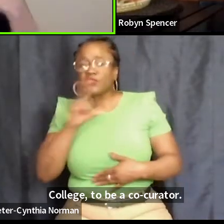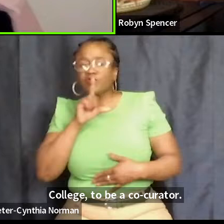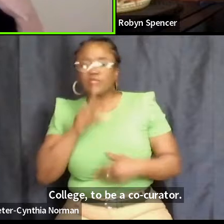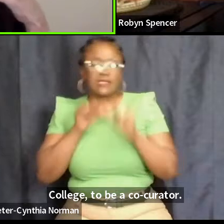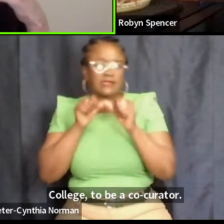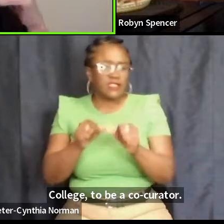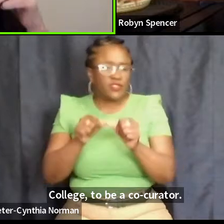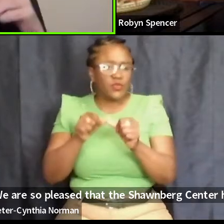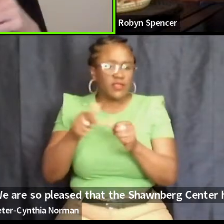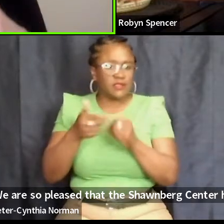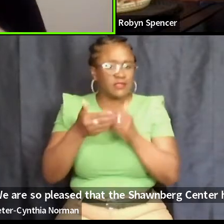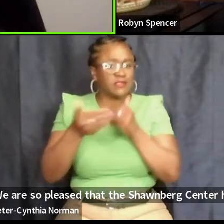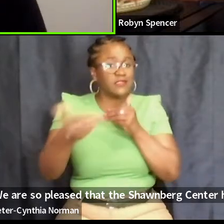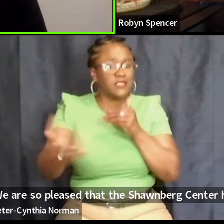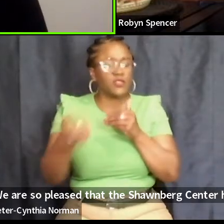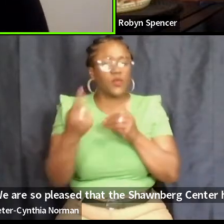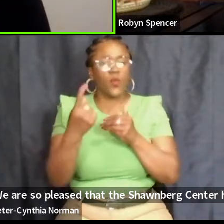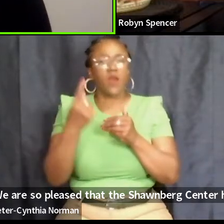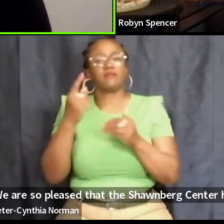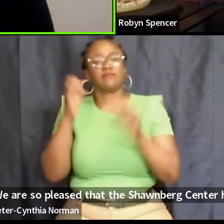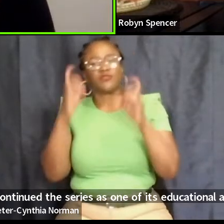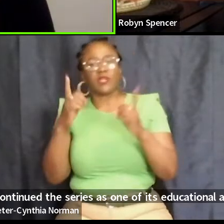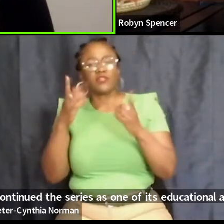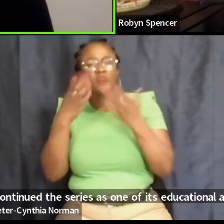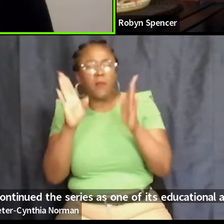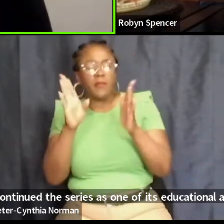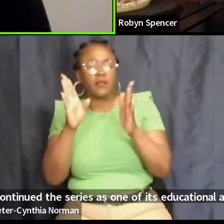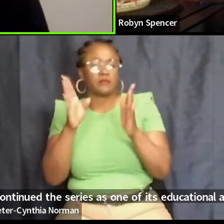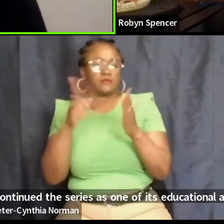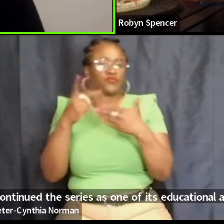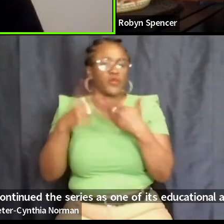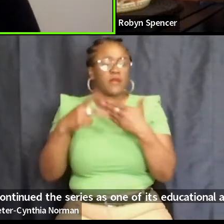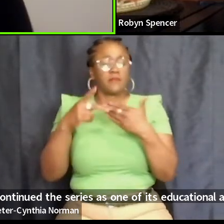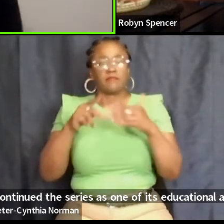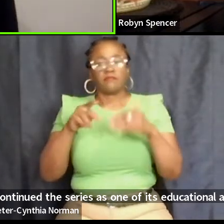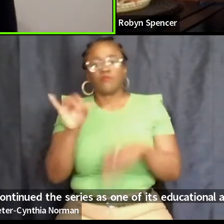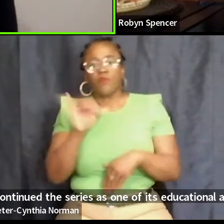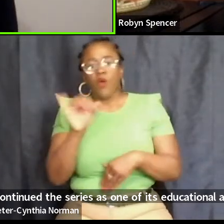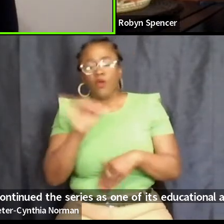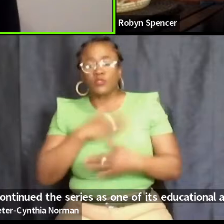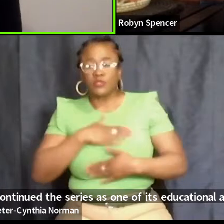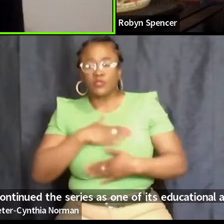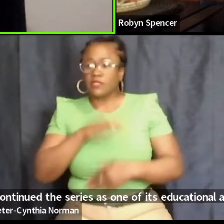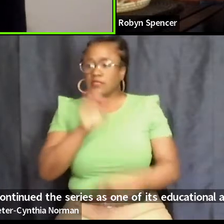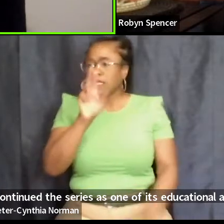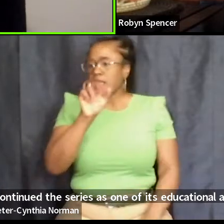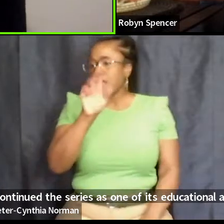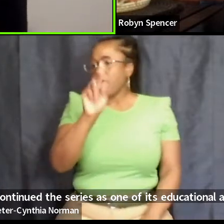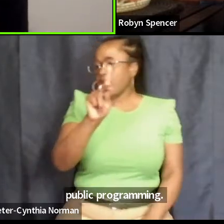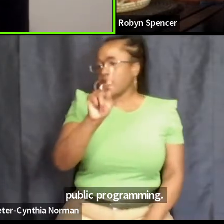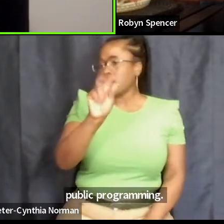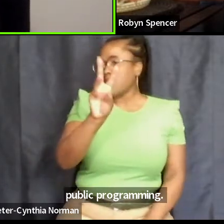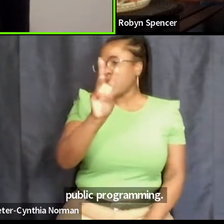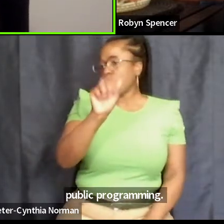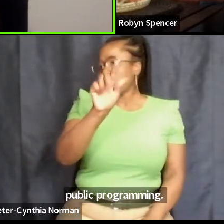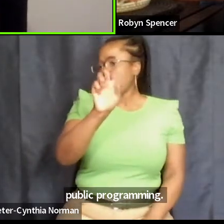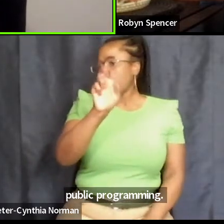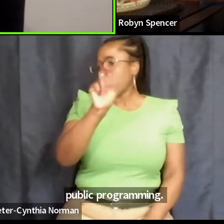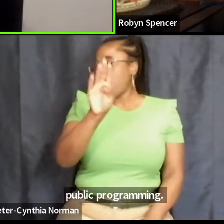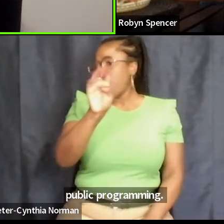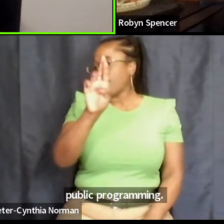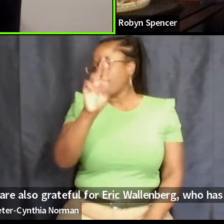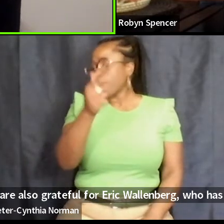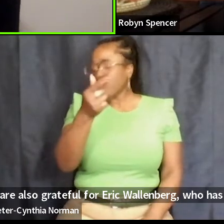series as one of its educational and public programming. We are also grateful for Eric Wallenberg, who has been the outreach coordinator and social